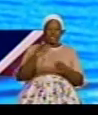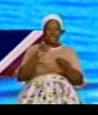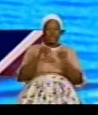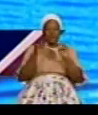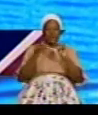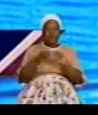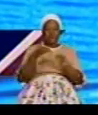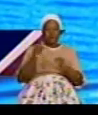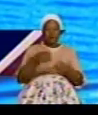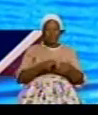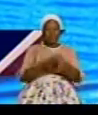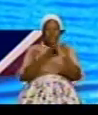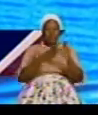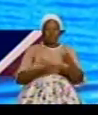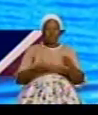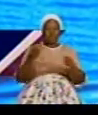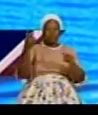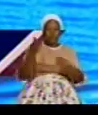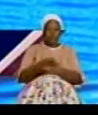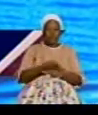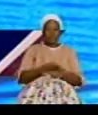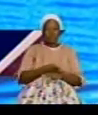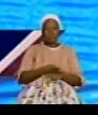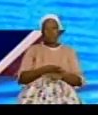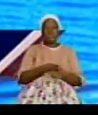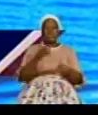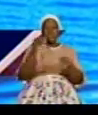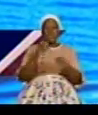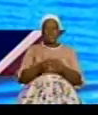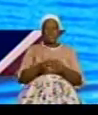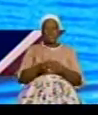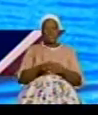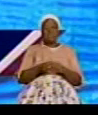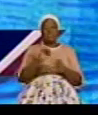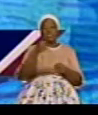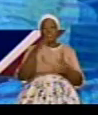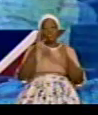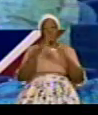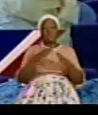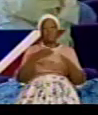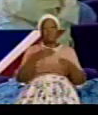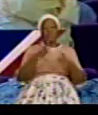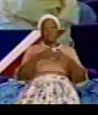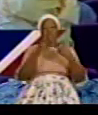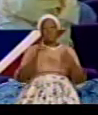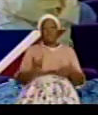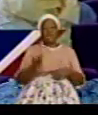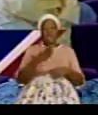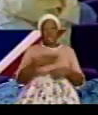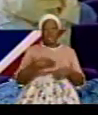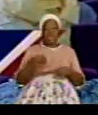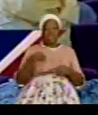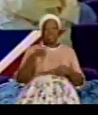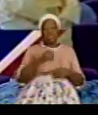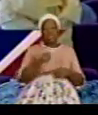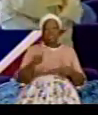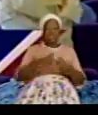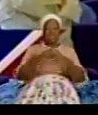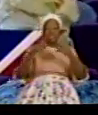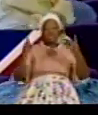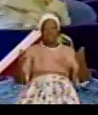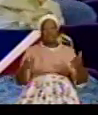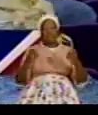of disciples multiplied in Jerusalem greatly, and a great